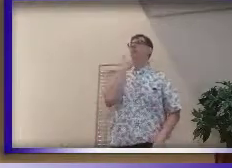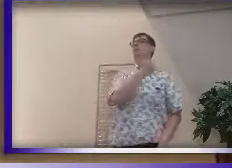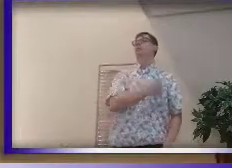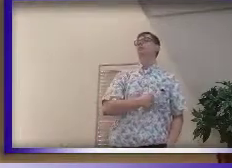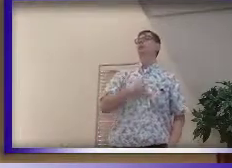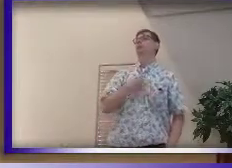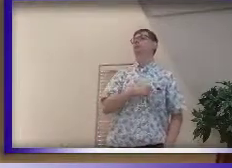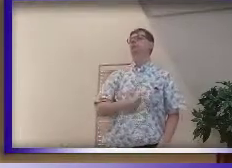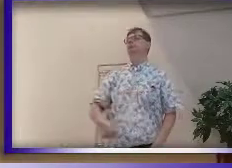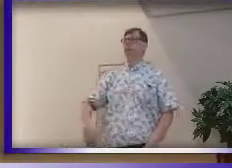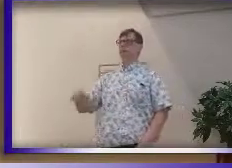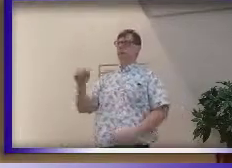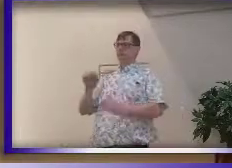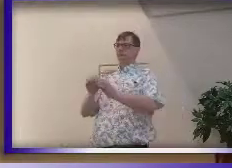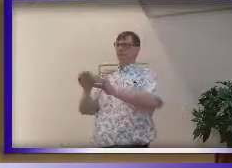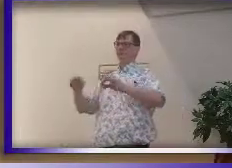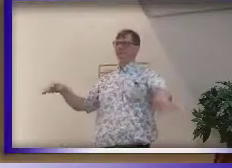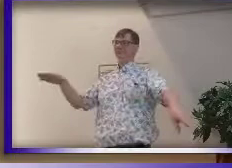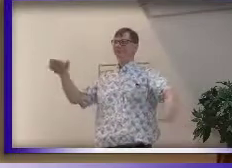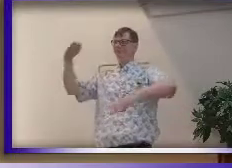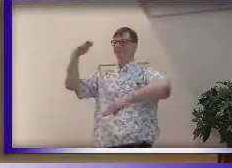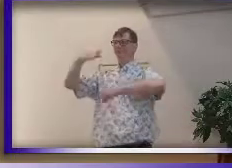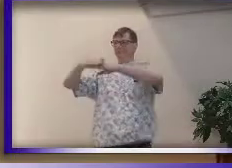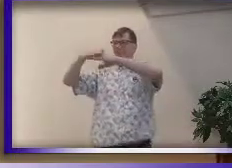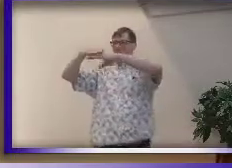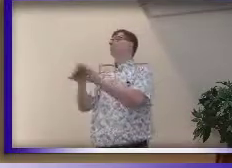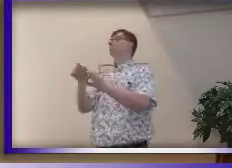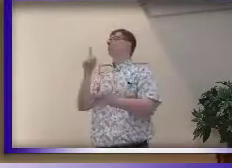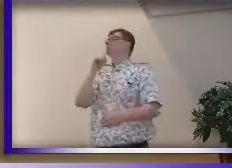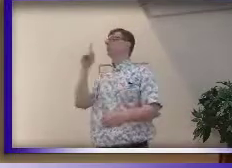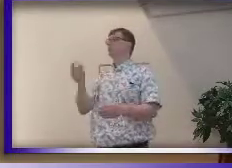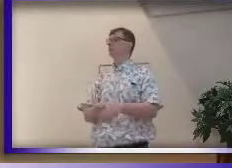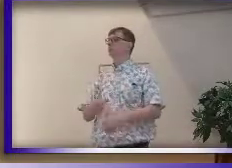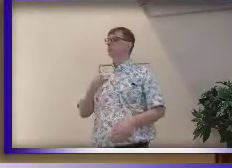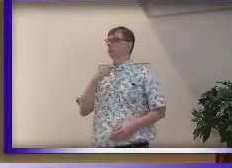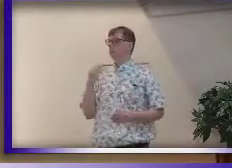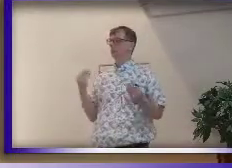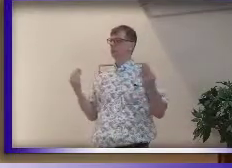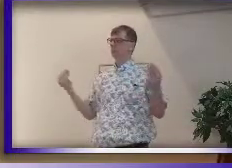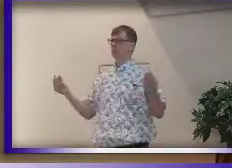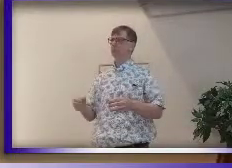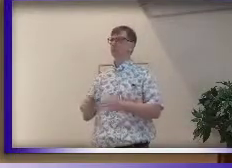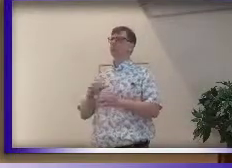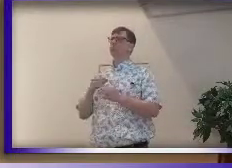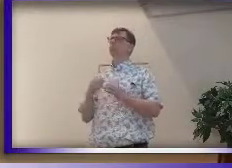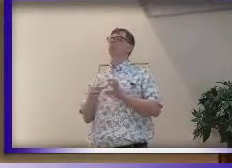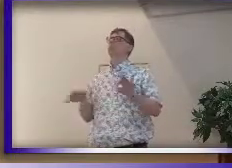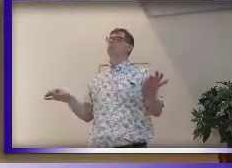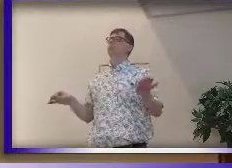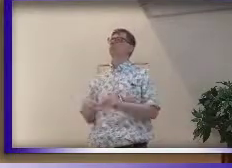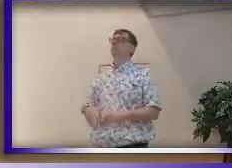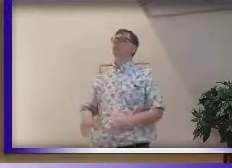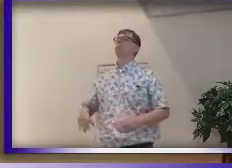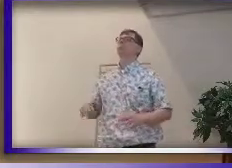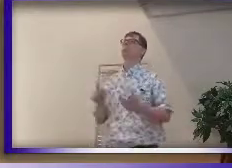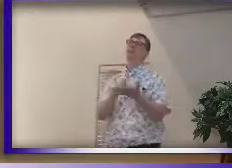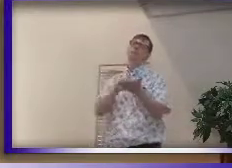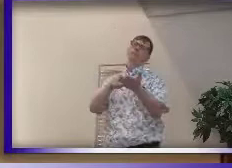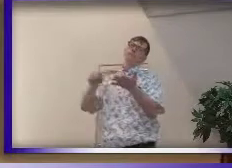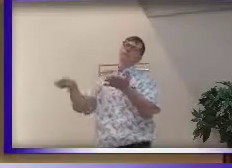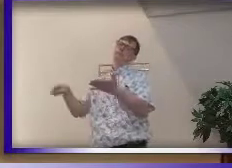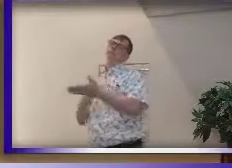I want to see the numbers up online, or I want emails from people saying that was wonderful because my